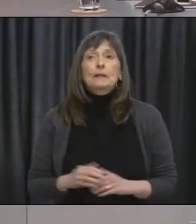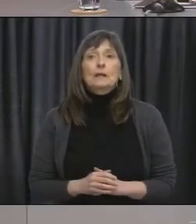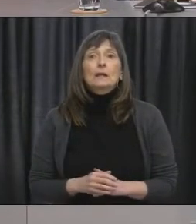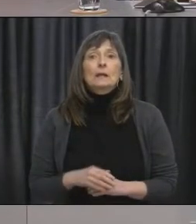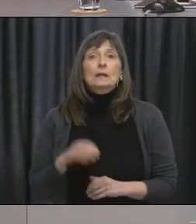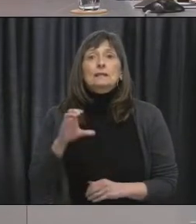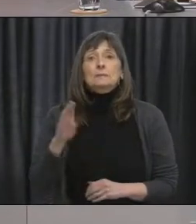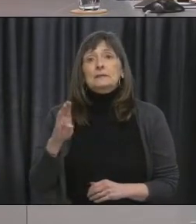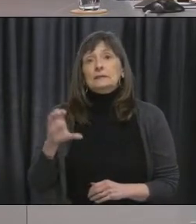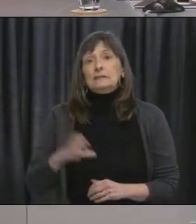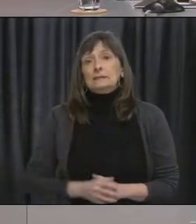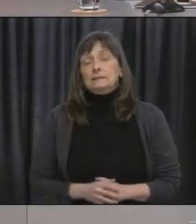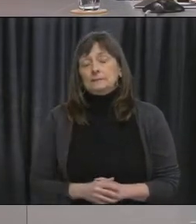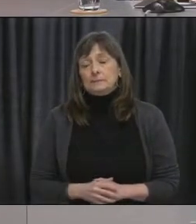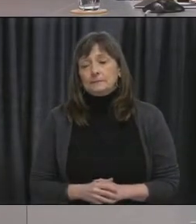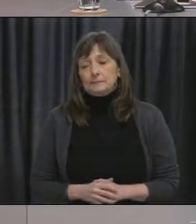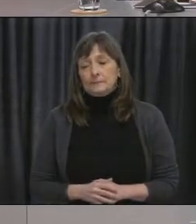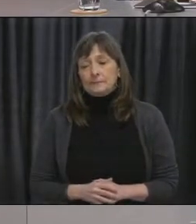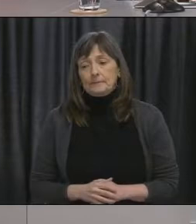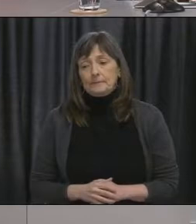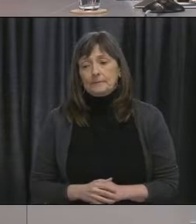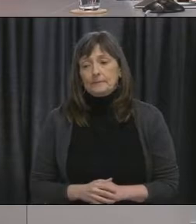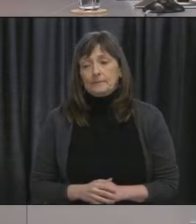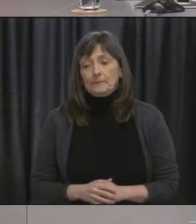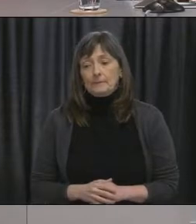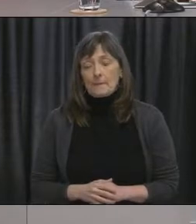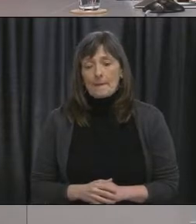Peter Cowan of CBC News. Please go ahead.